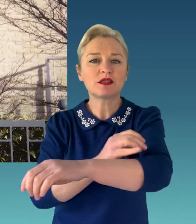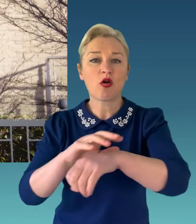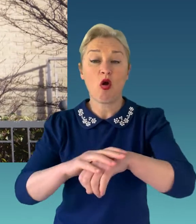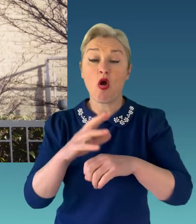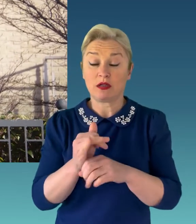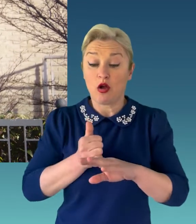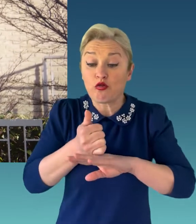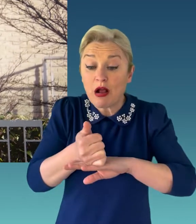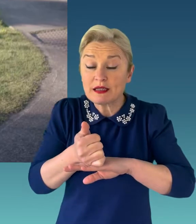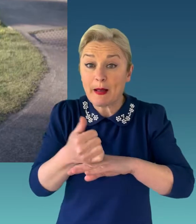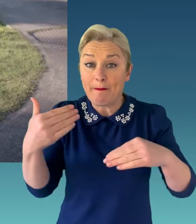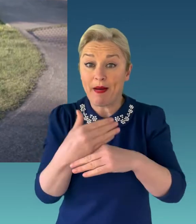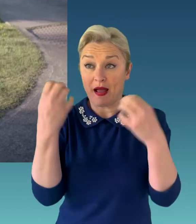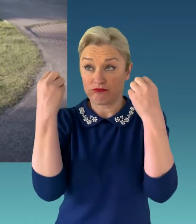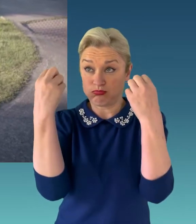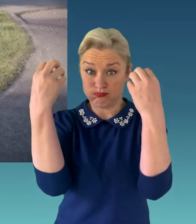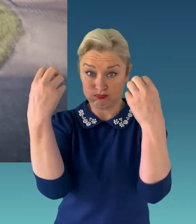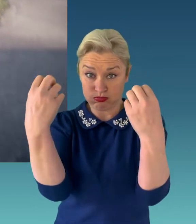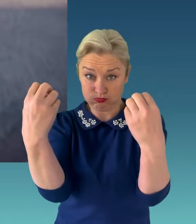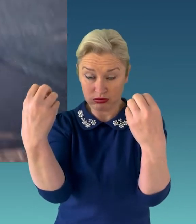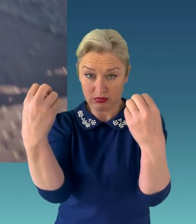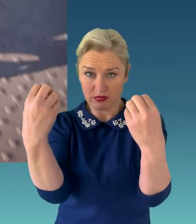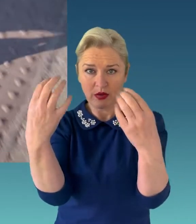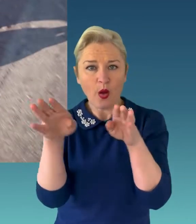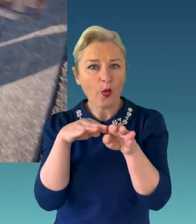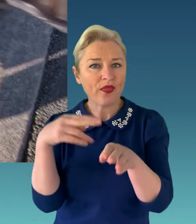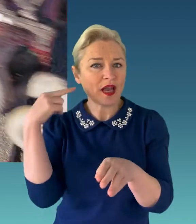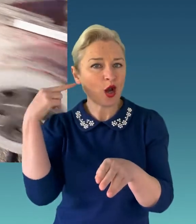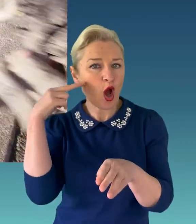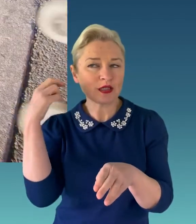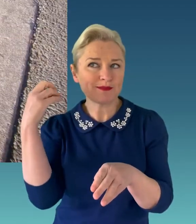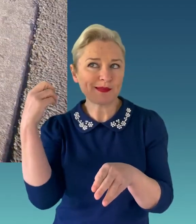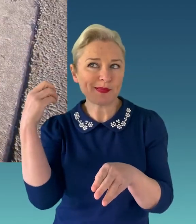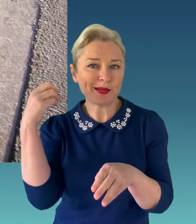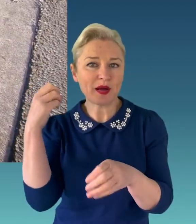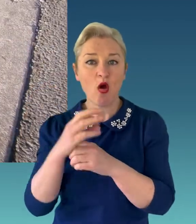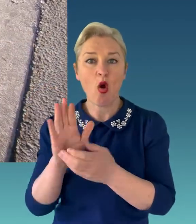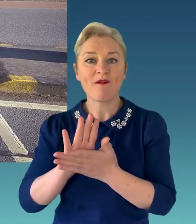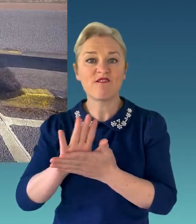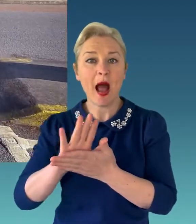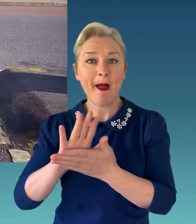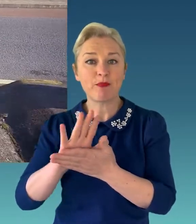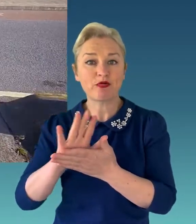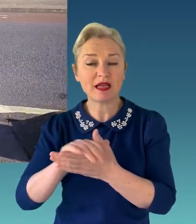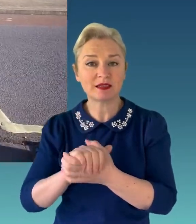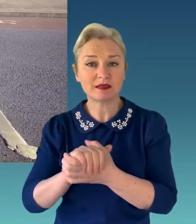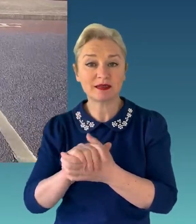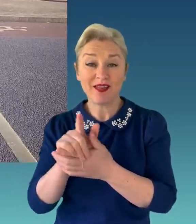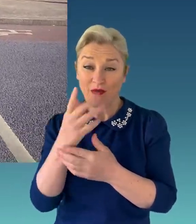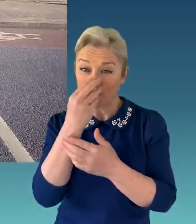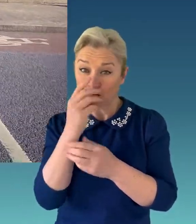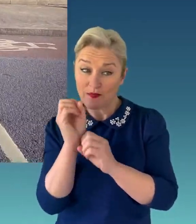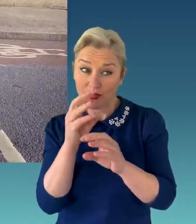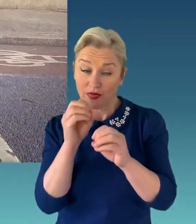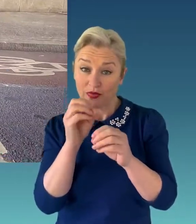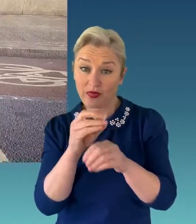controlled, and, if so, whether the signals have sounds or vibrations. Because the pictures you're taking are going online, it's important